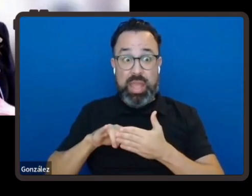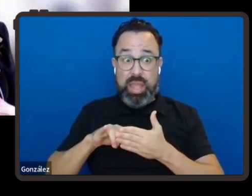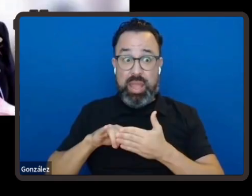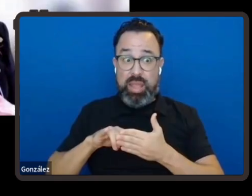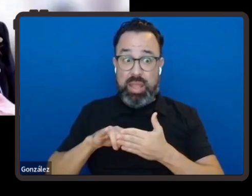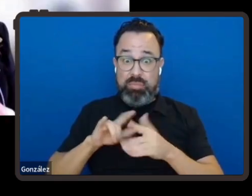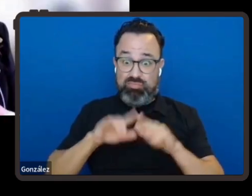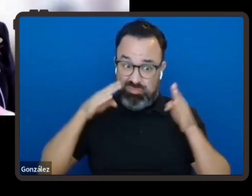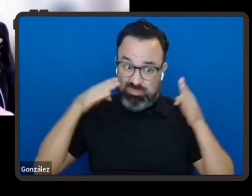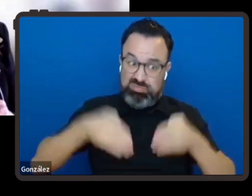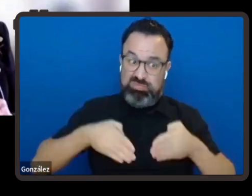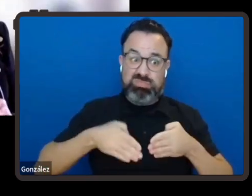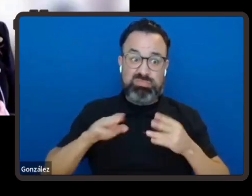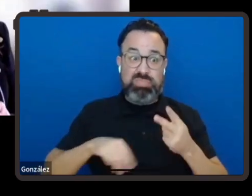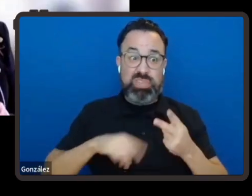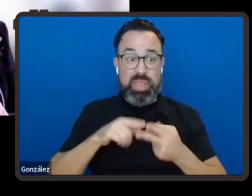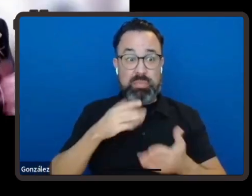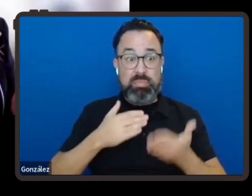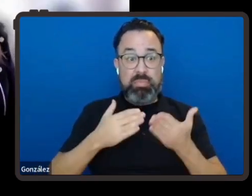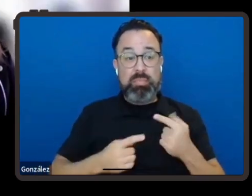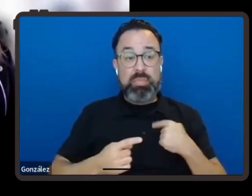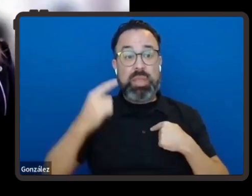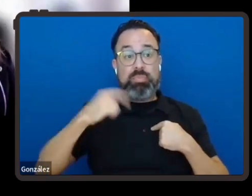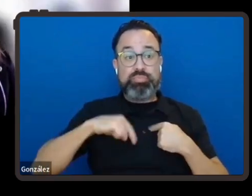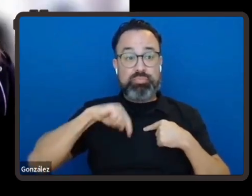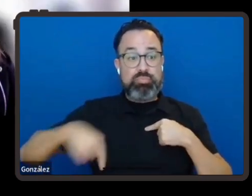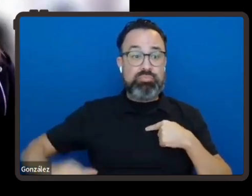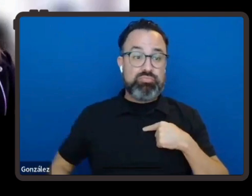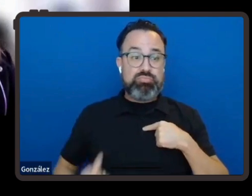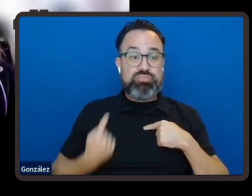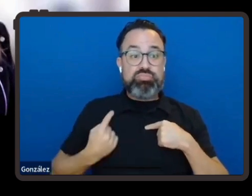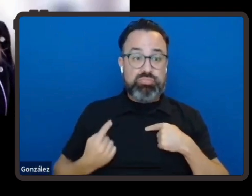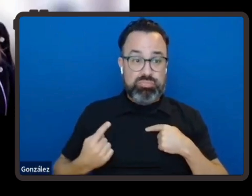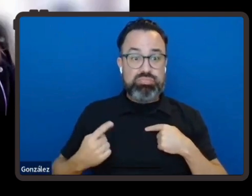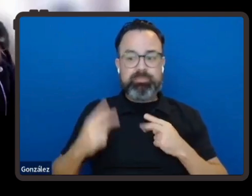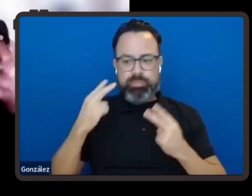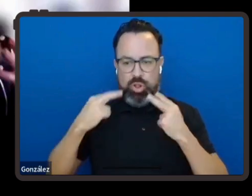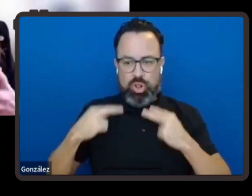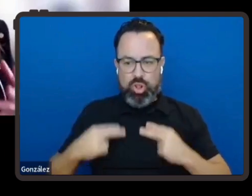and having a look at the gut. But that sometimes comes back normal,